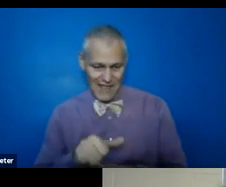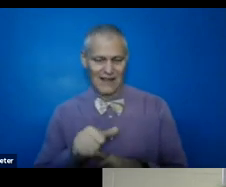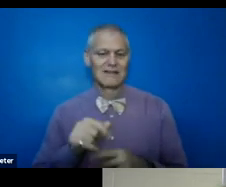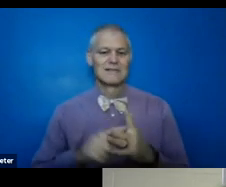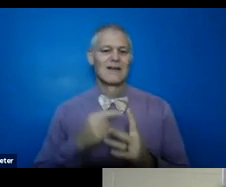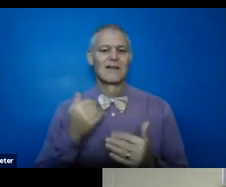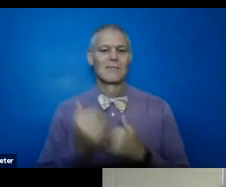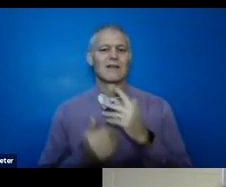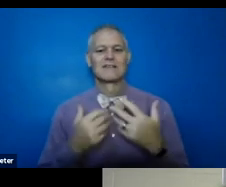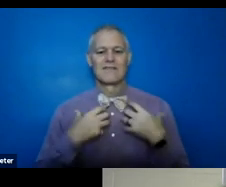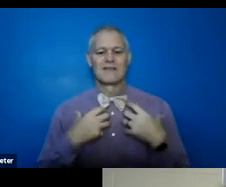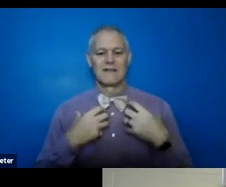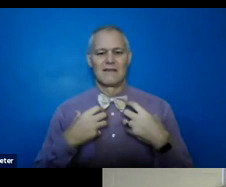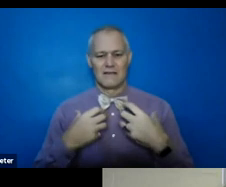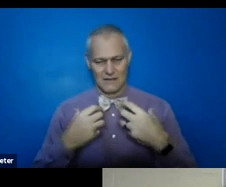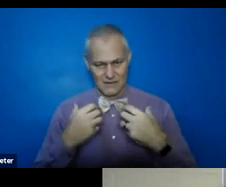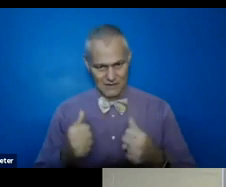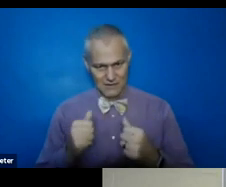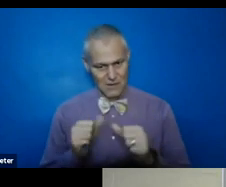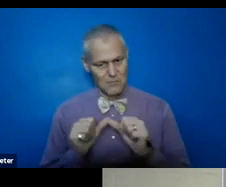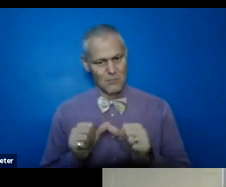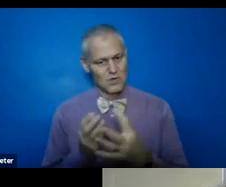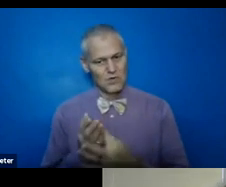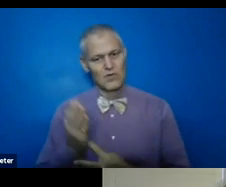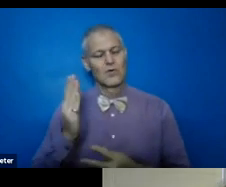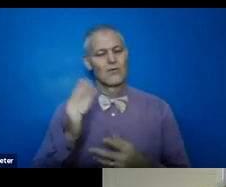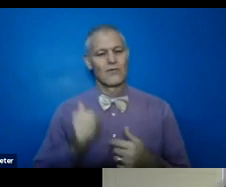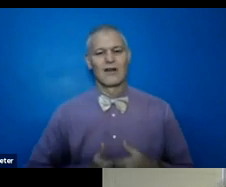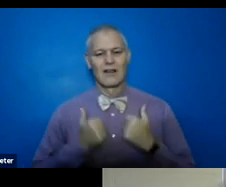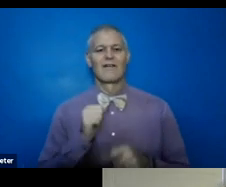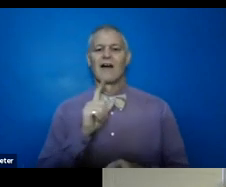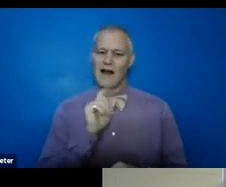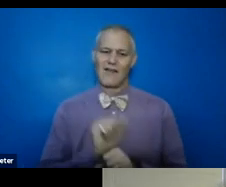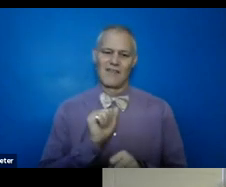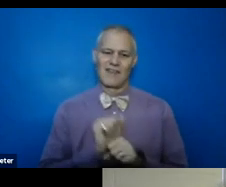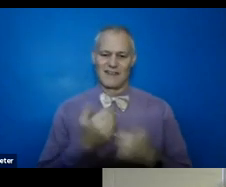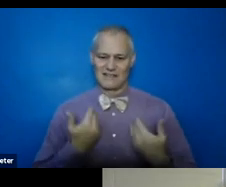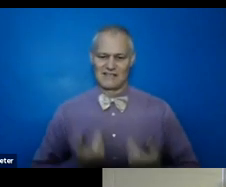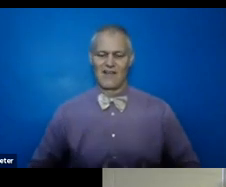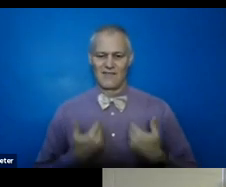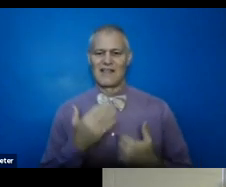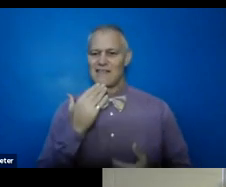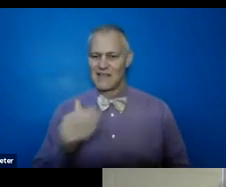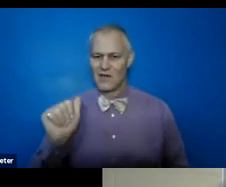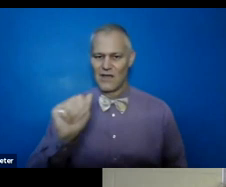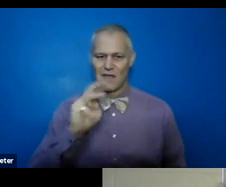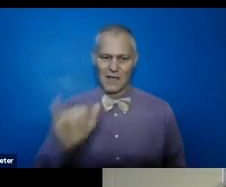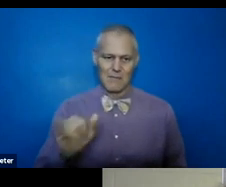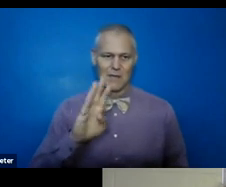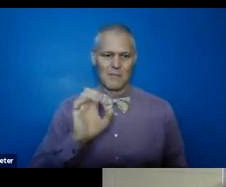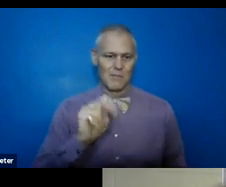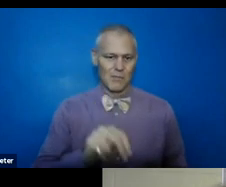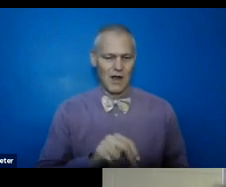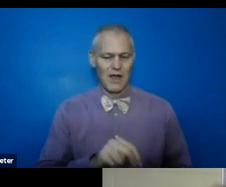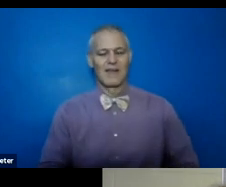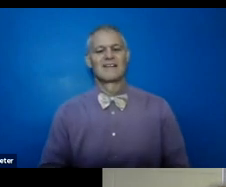of healing, which will push us through so that we can continue to live our authentic self. So again, thank you, Amy, Brian. I thank you guys